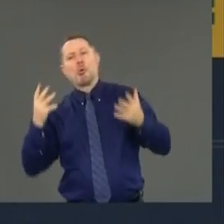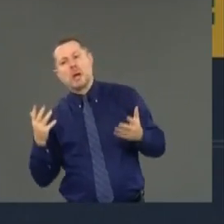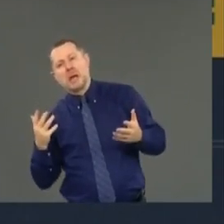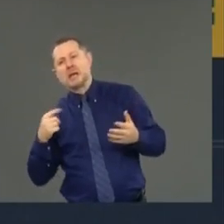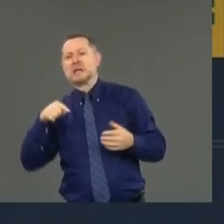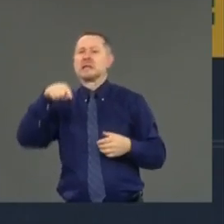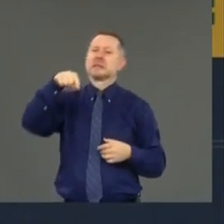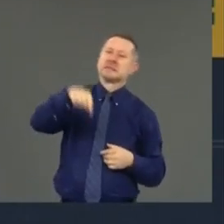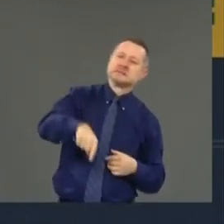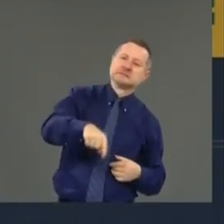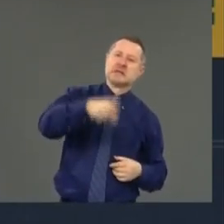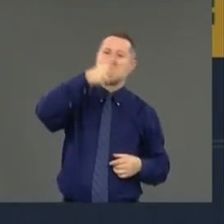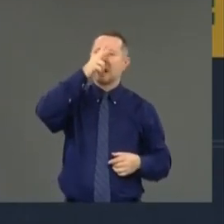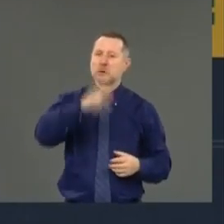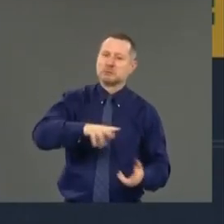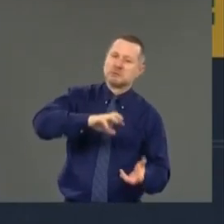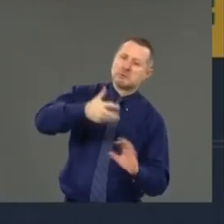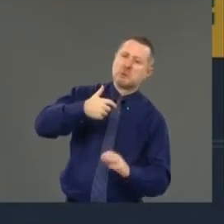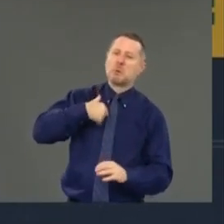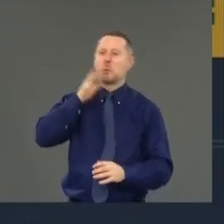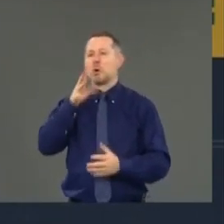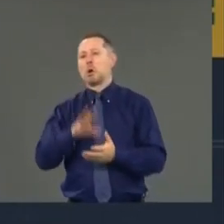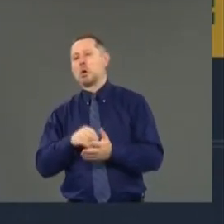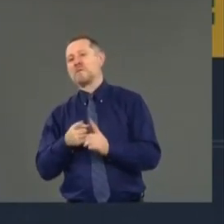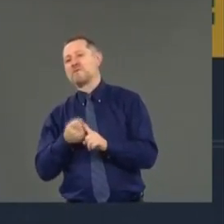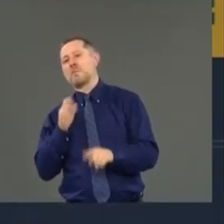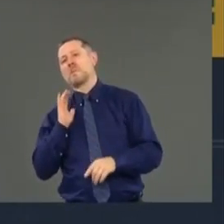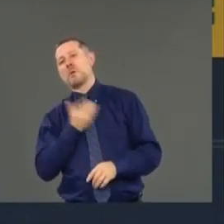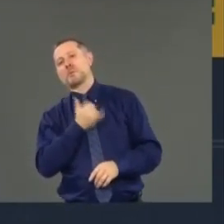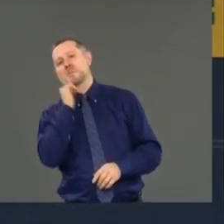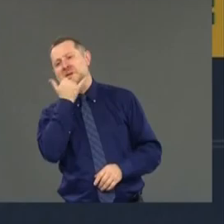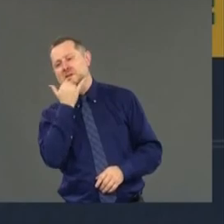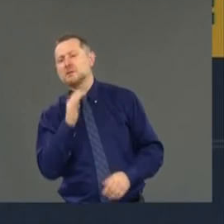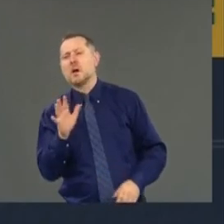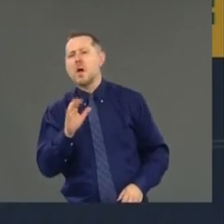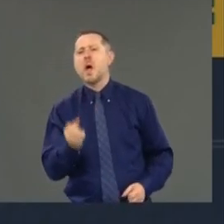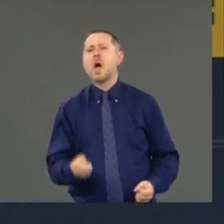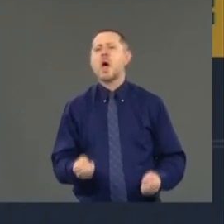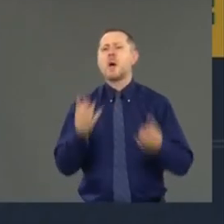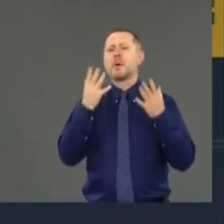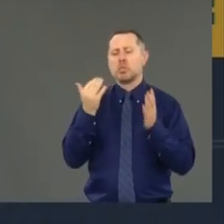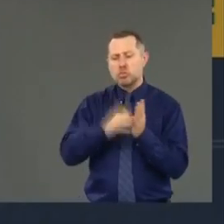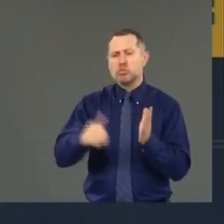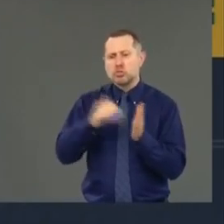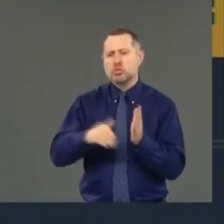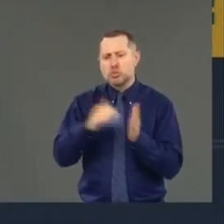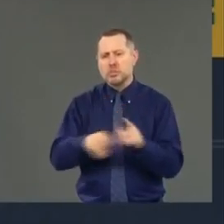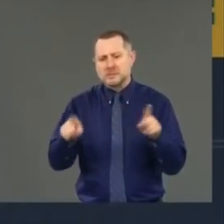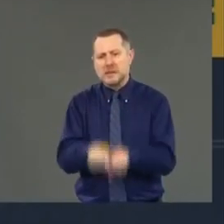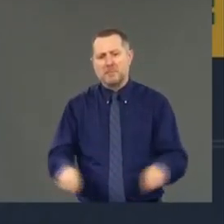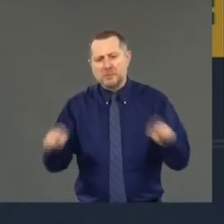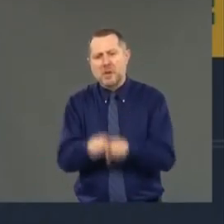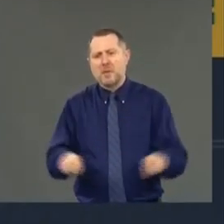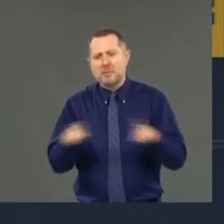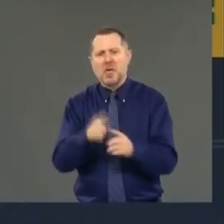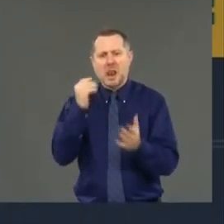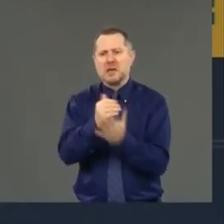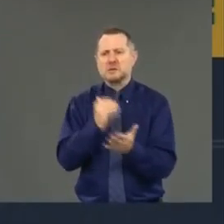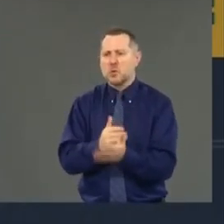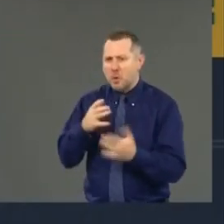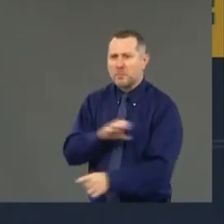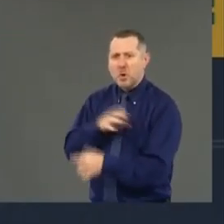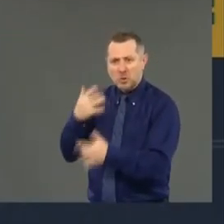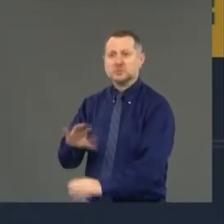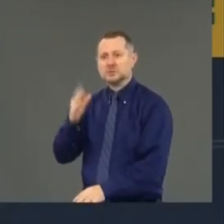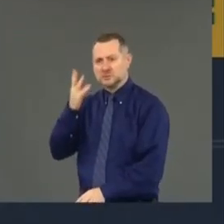terrible, but we'll learn from it. How many times do we have to learn the same lesson? I mean, we went through it in New York. We had the